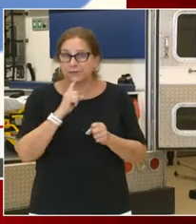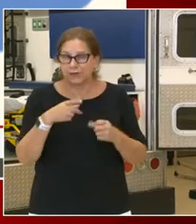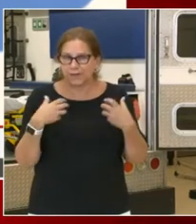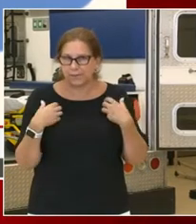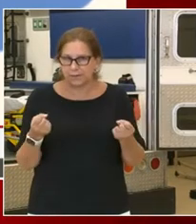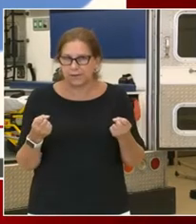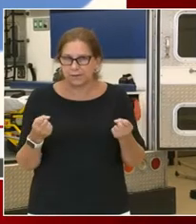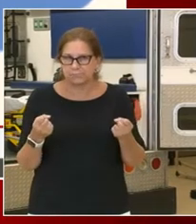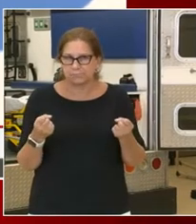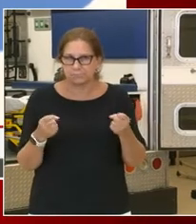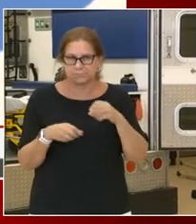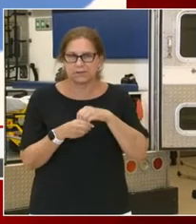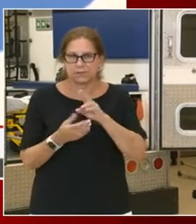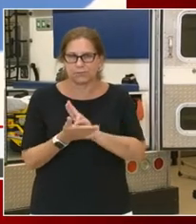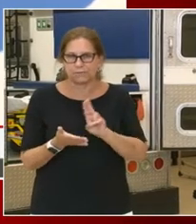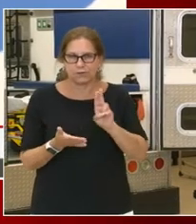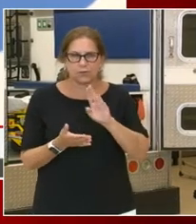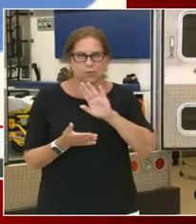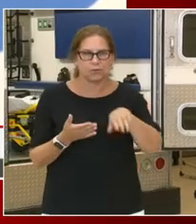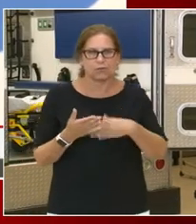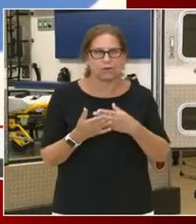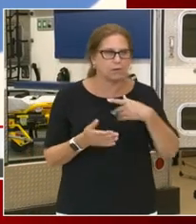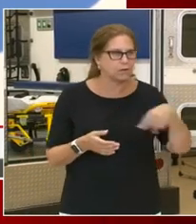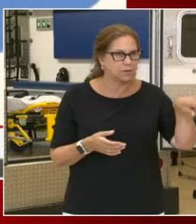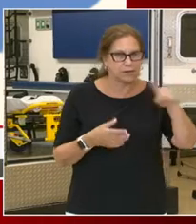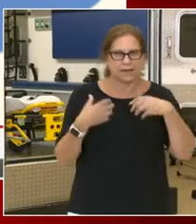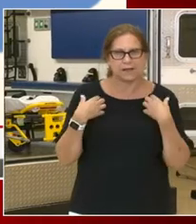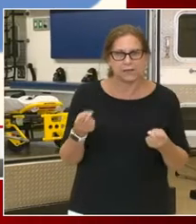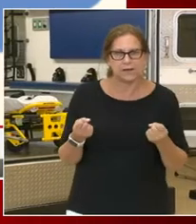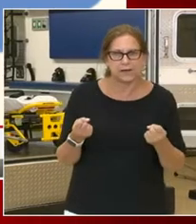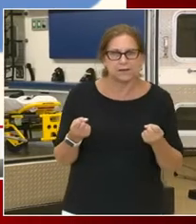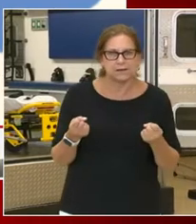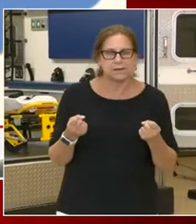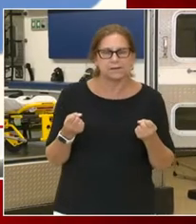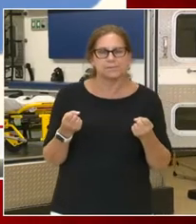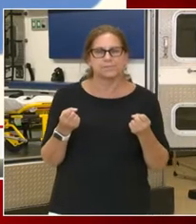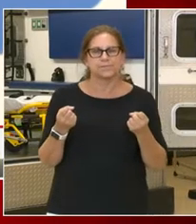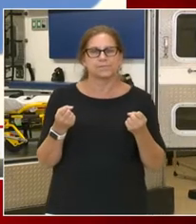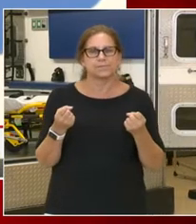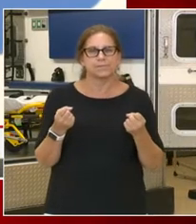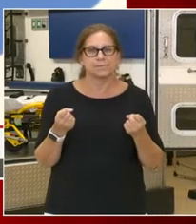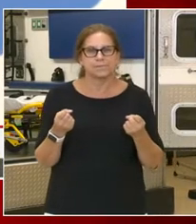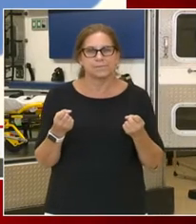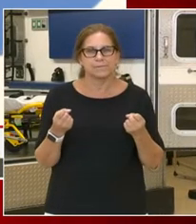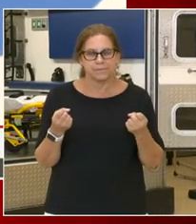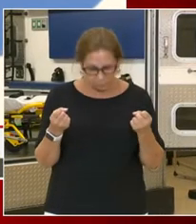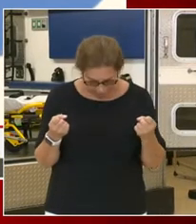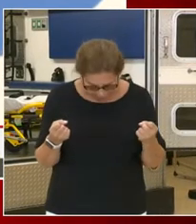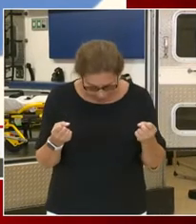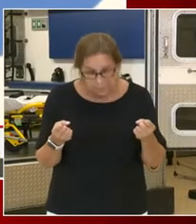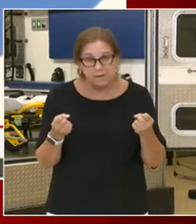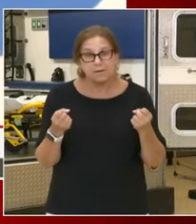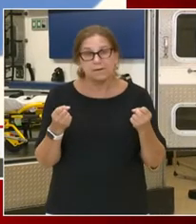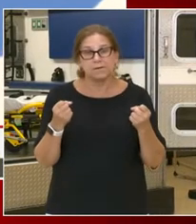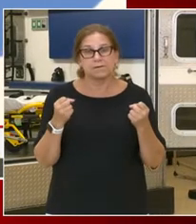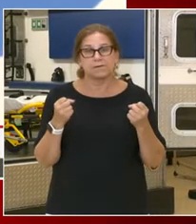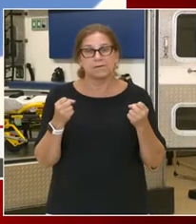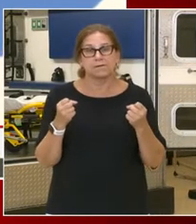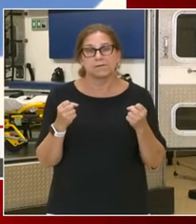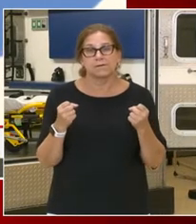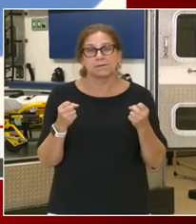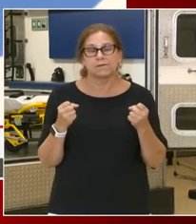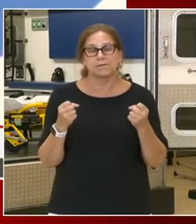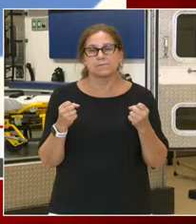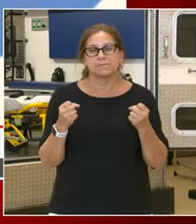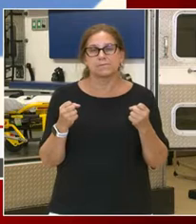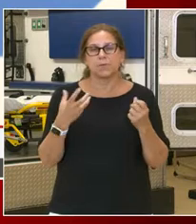university. All of our campuses have been going through renovations over the summer. All of the health protocols that you heard the Chancellor